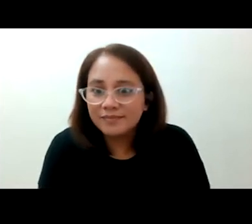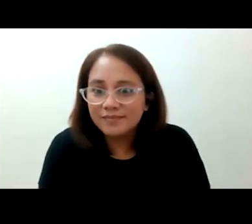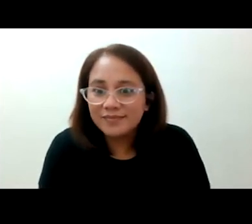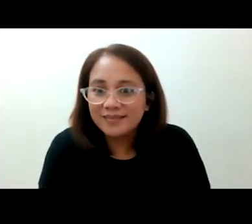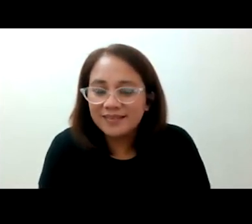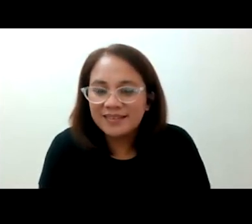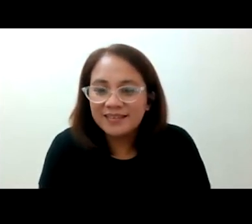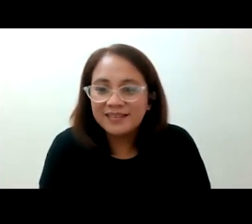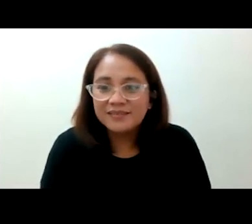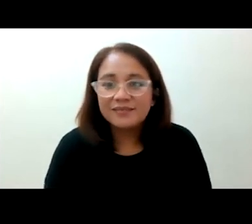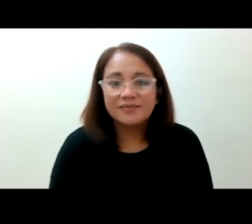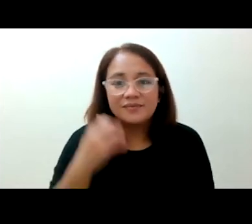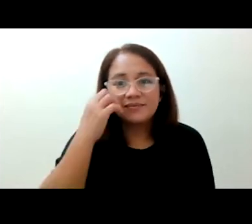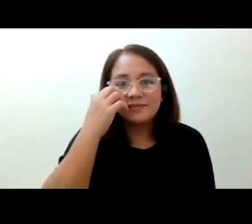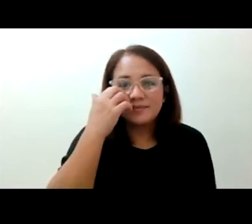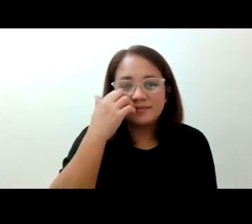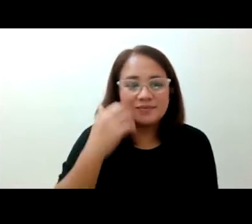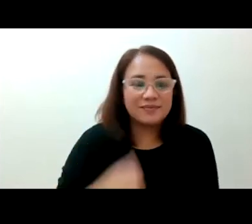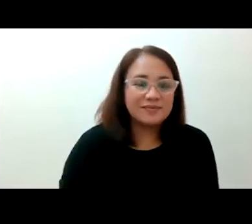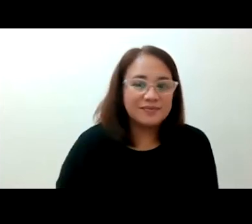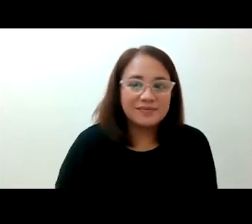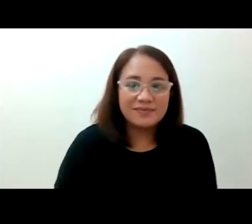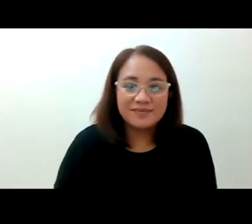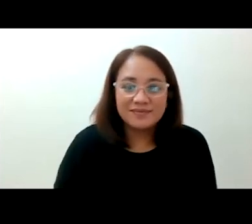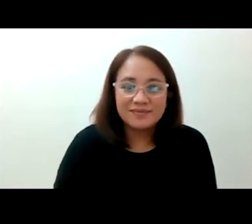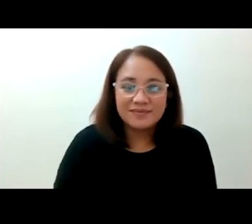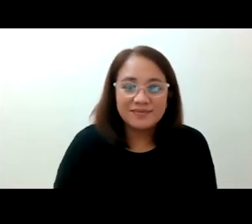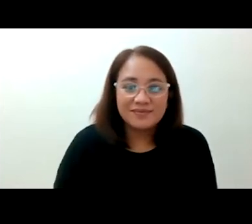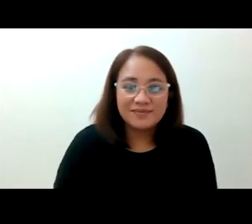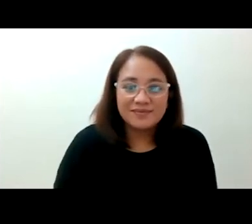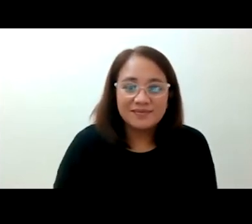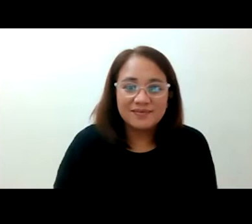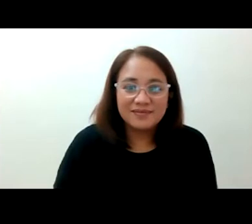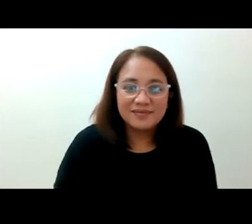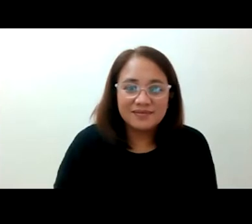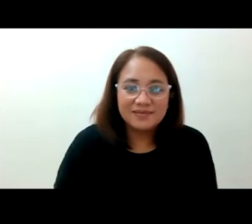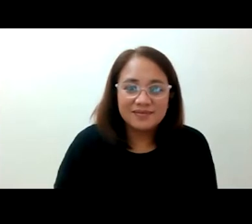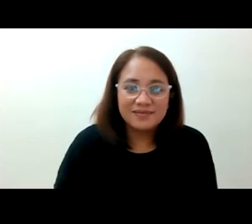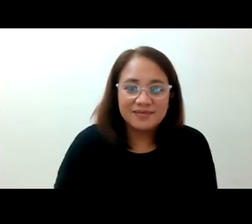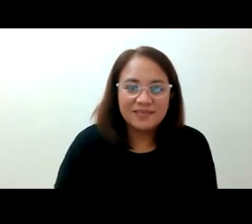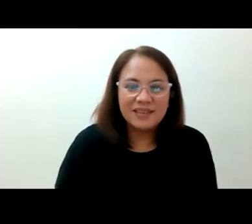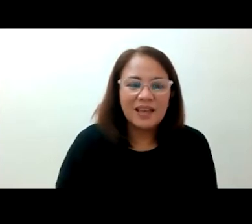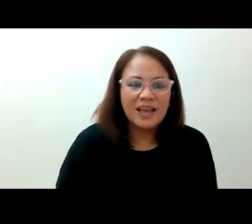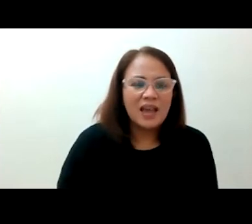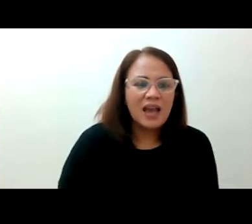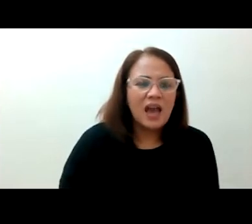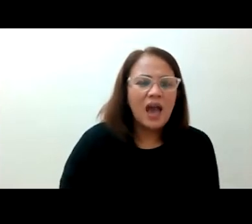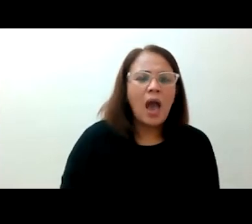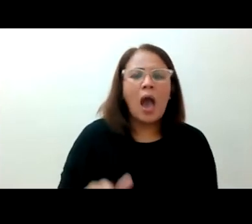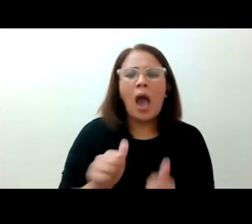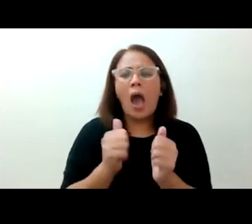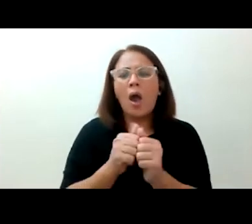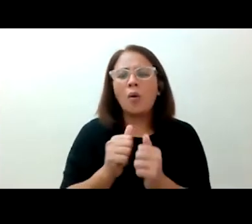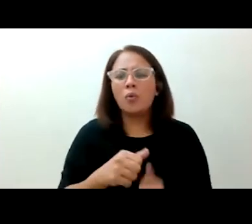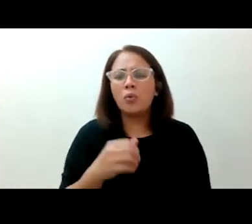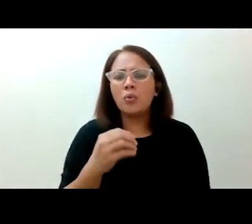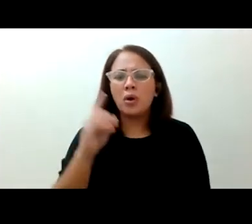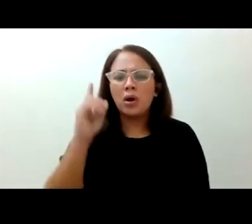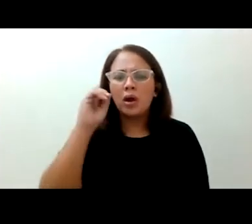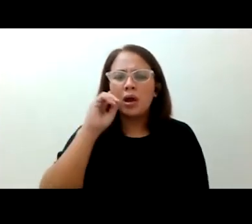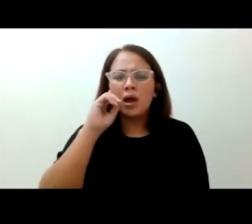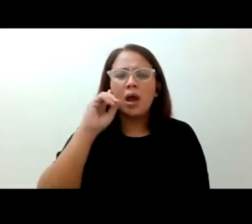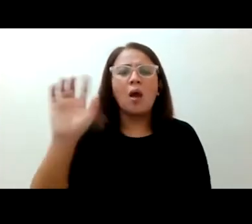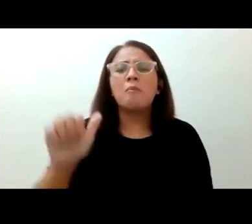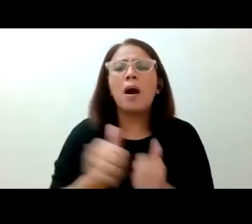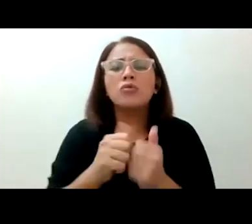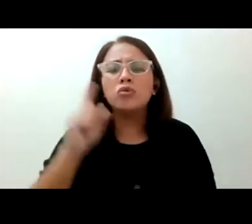D? Shaq says D. Shaq says D. What about a oral deaf person who doesn't know sign language?